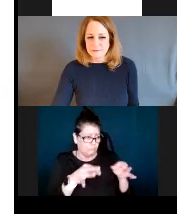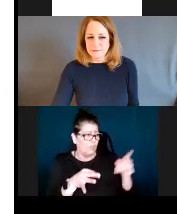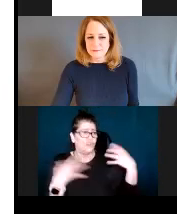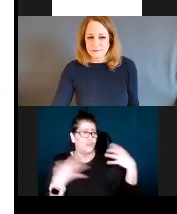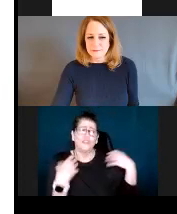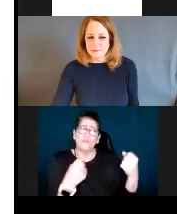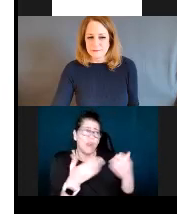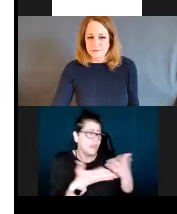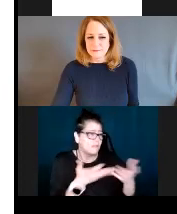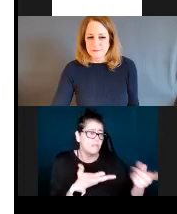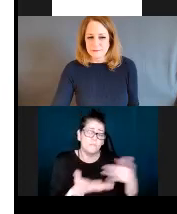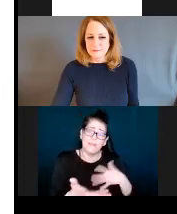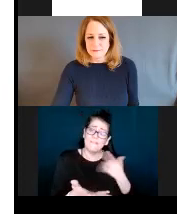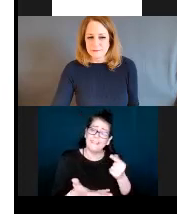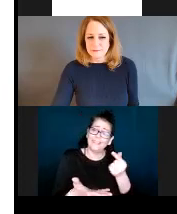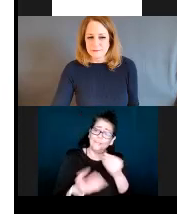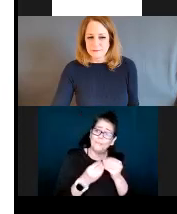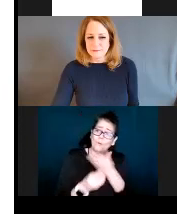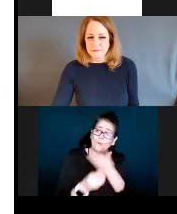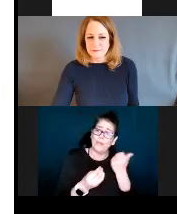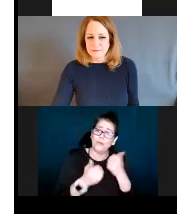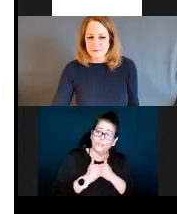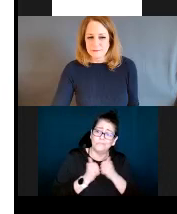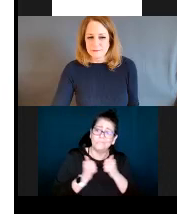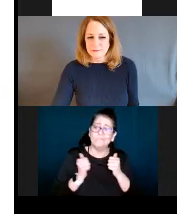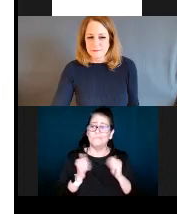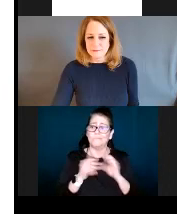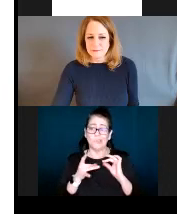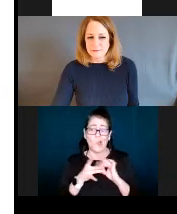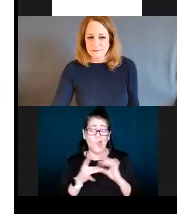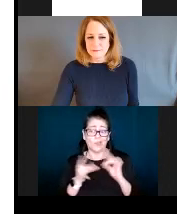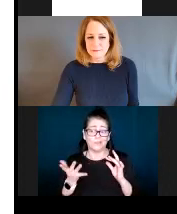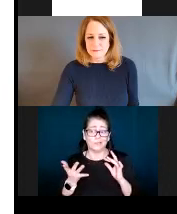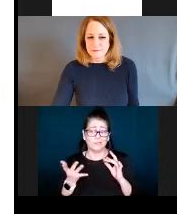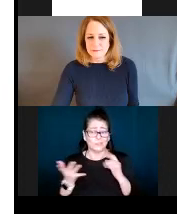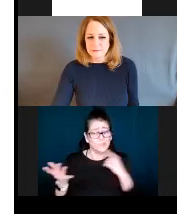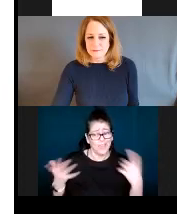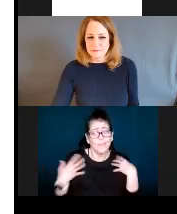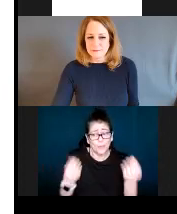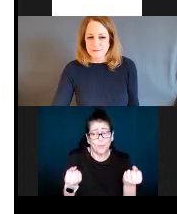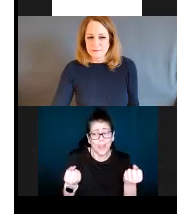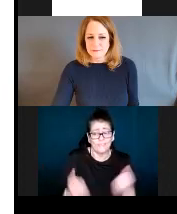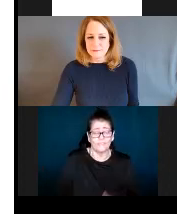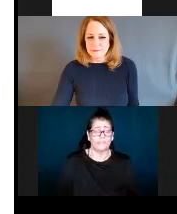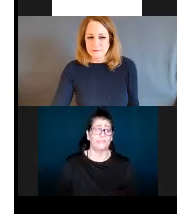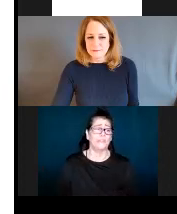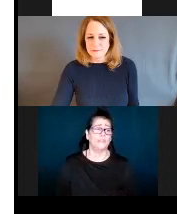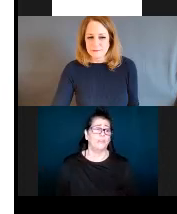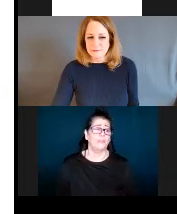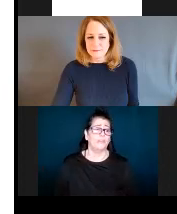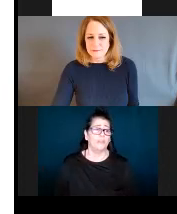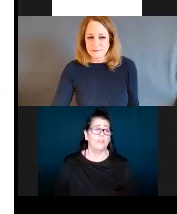So talking to them about how brave they are and how difficult this situation is. You want to assess their